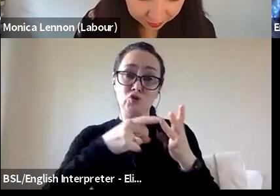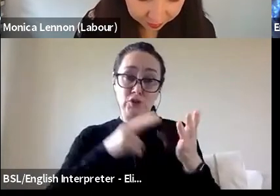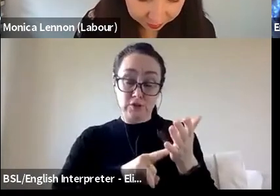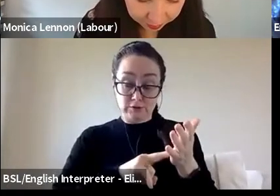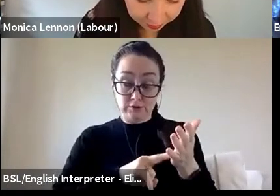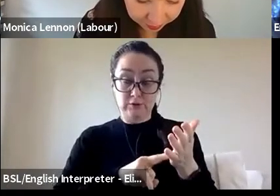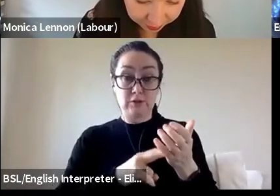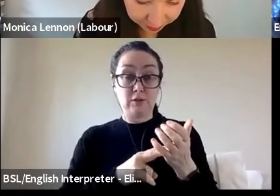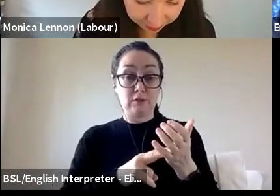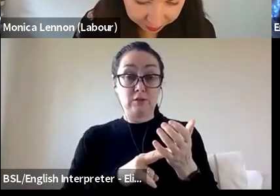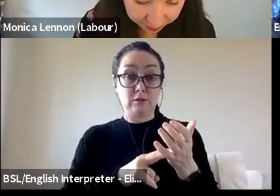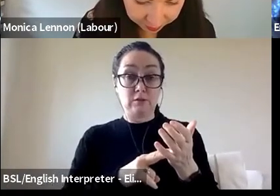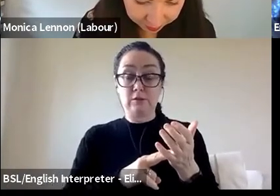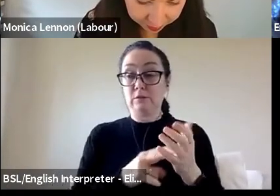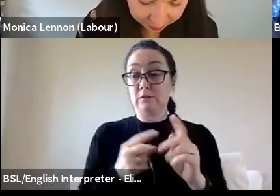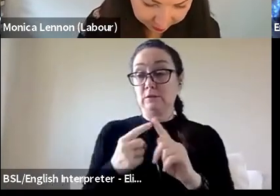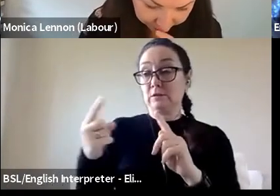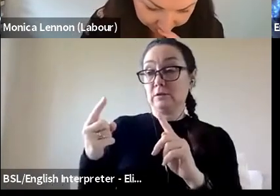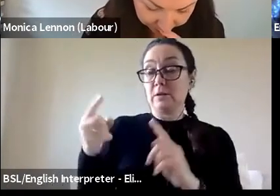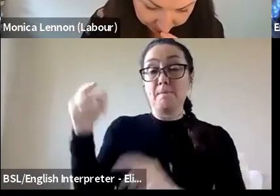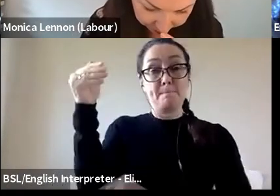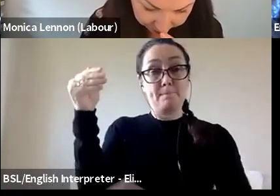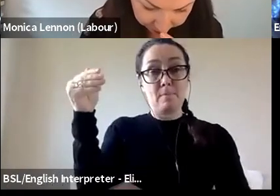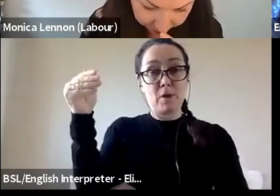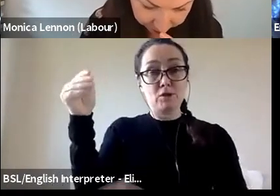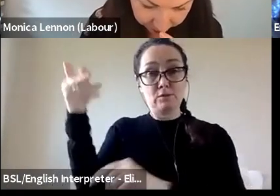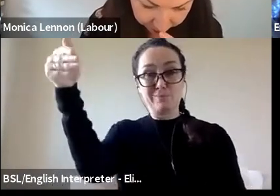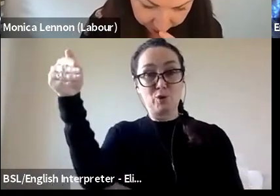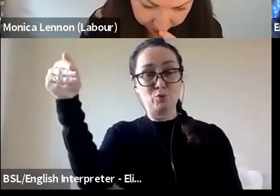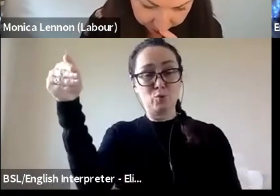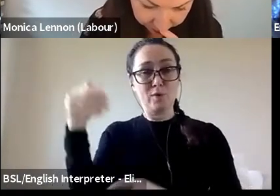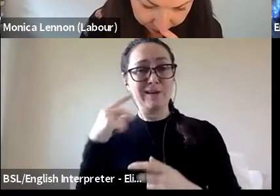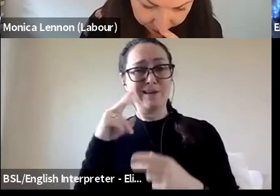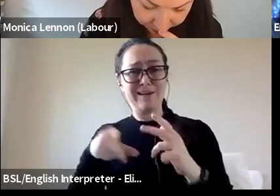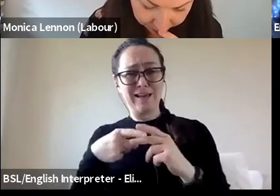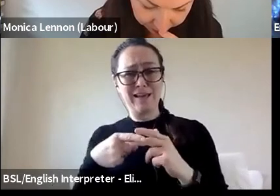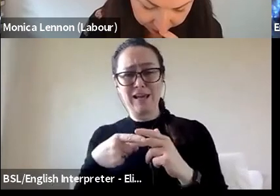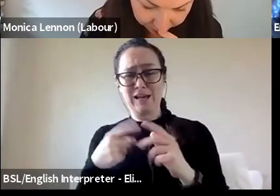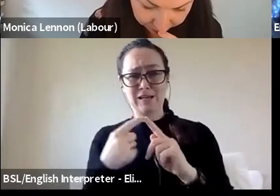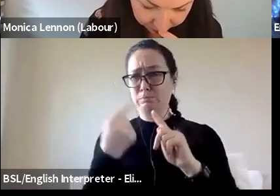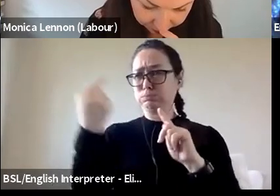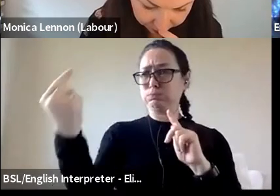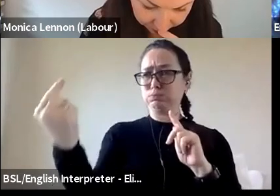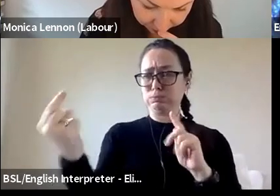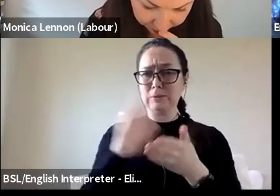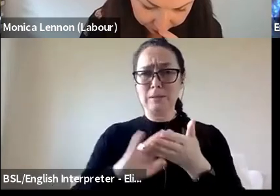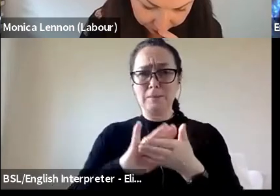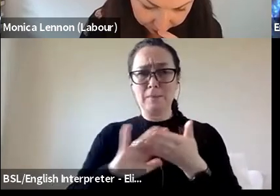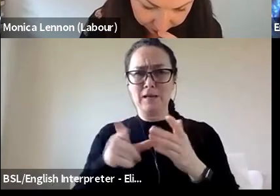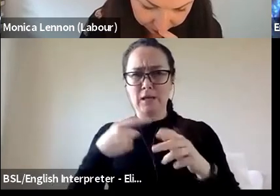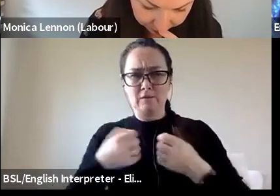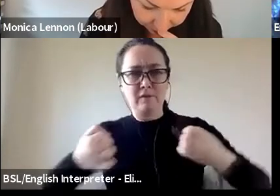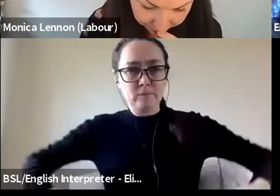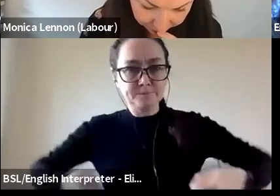to go to the likes of Grangemouth is quite some distance, involves